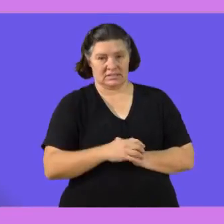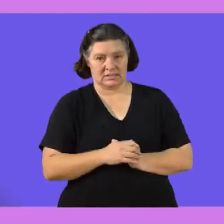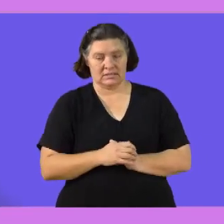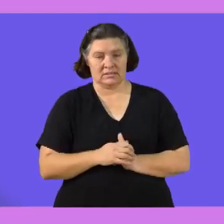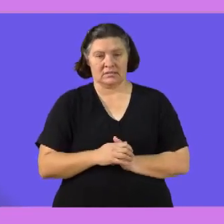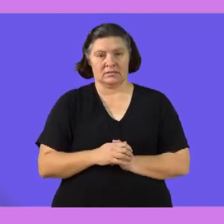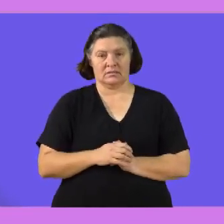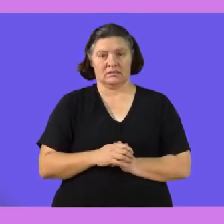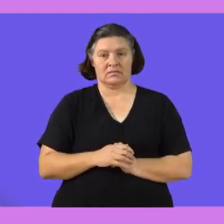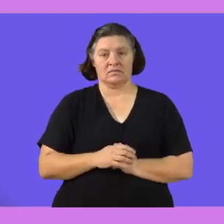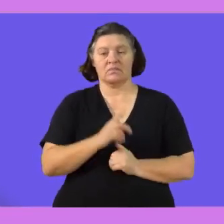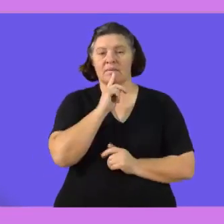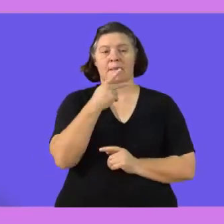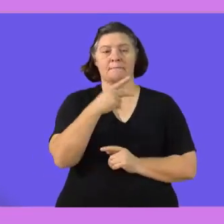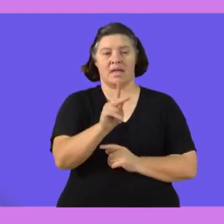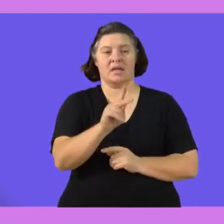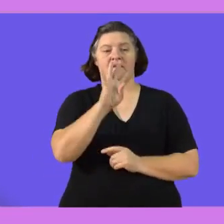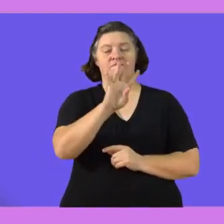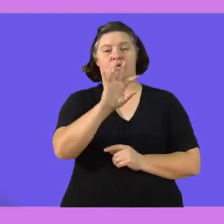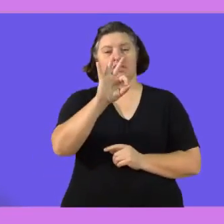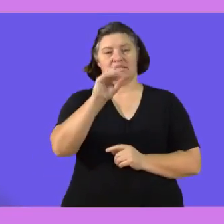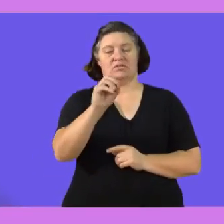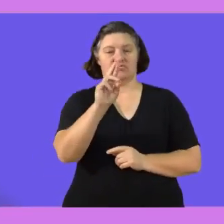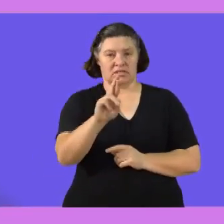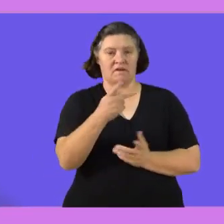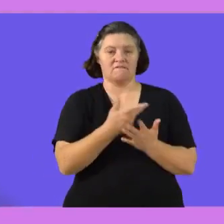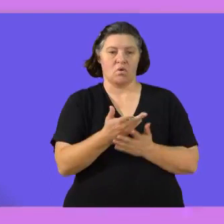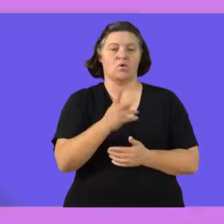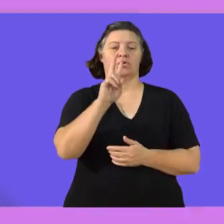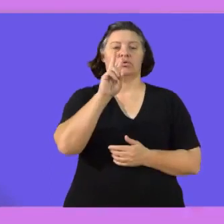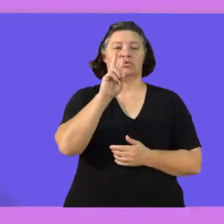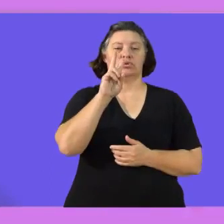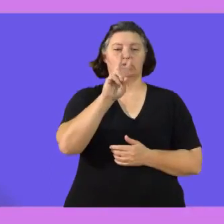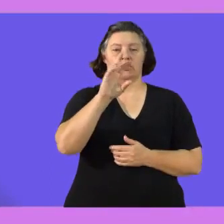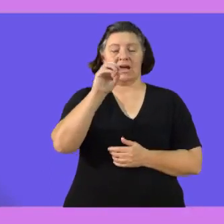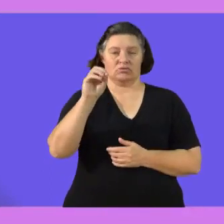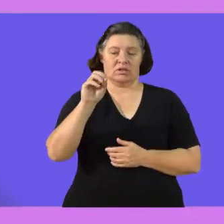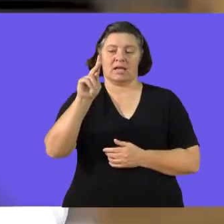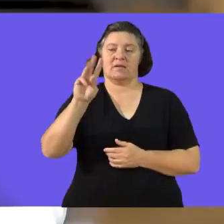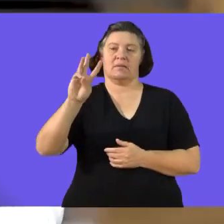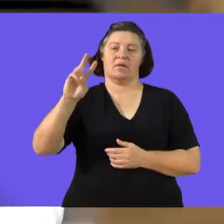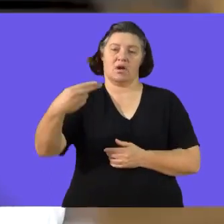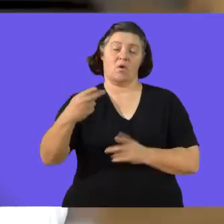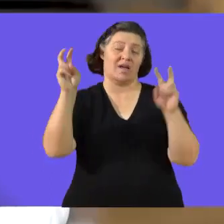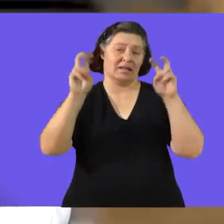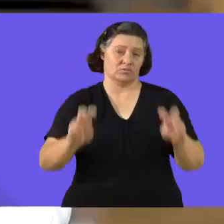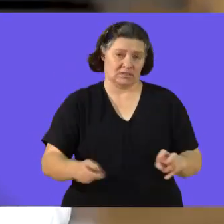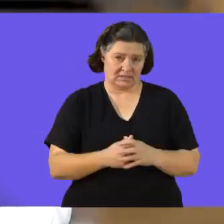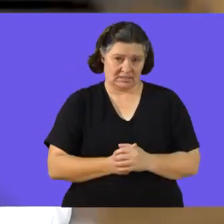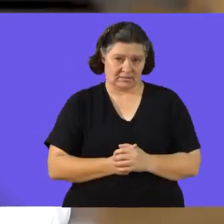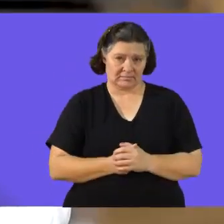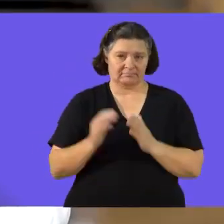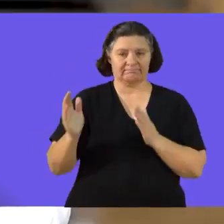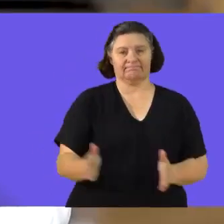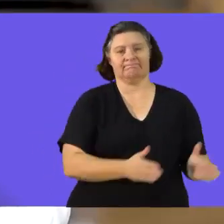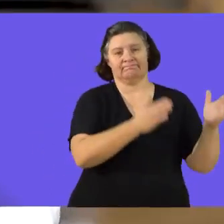430 rand. So in this case, we'll pay 430 rand for 200 kilowatt hours of electricity. Okay,